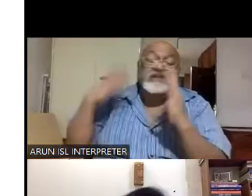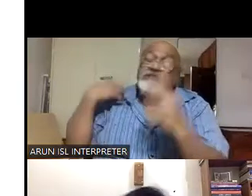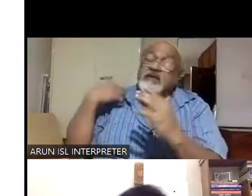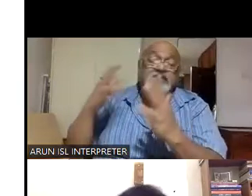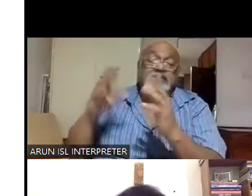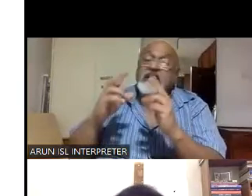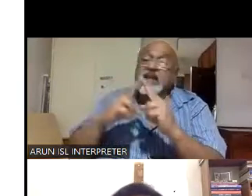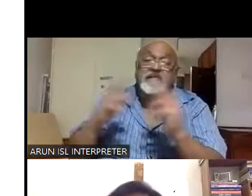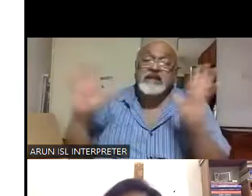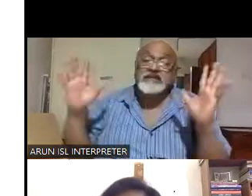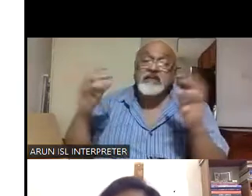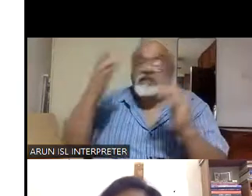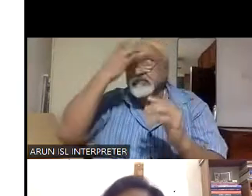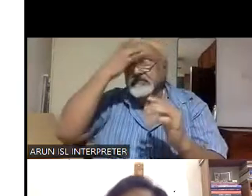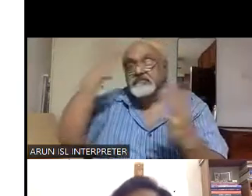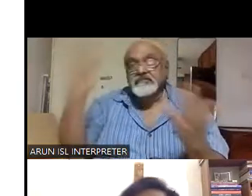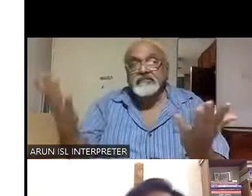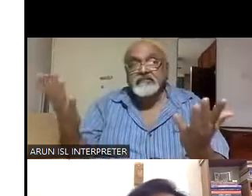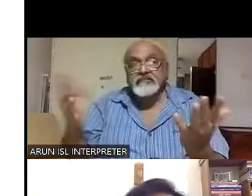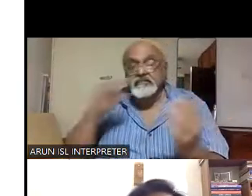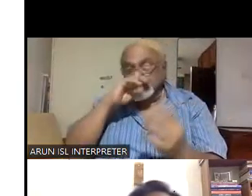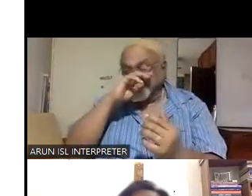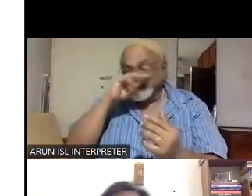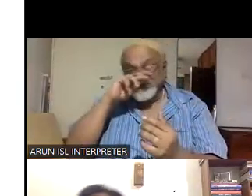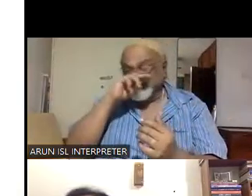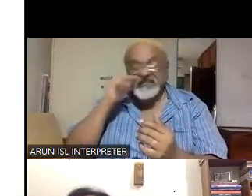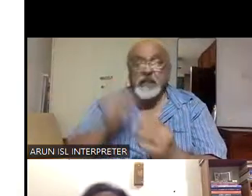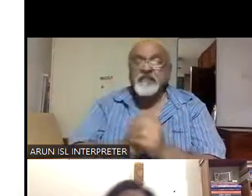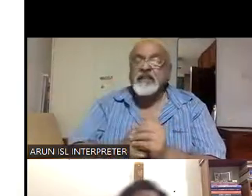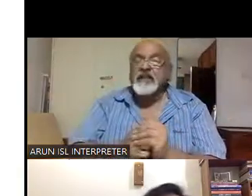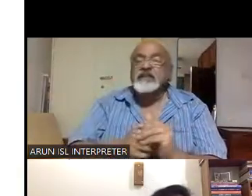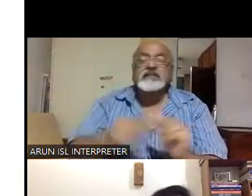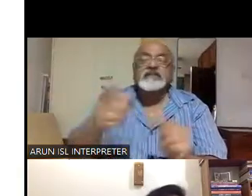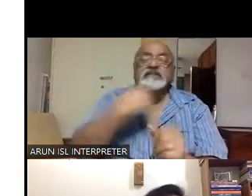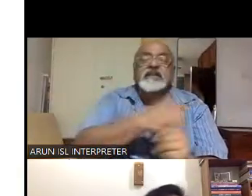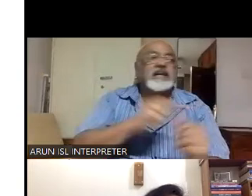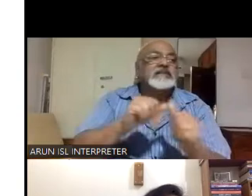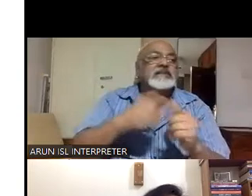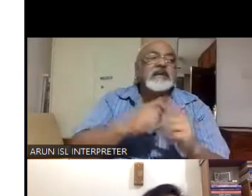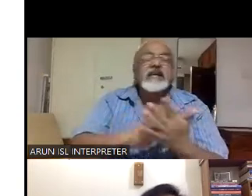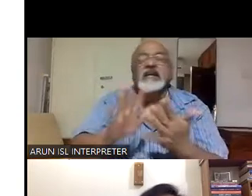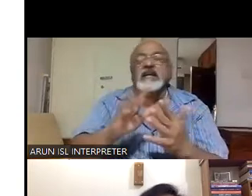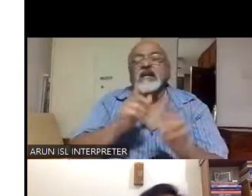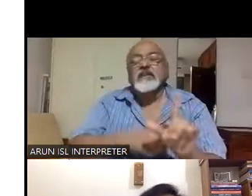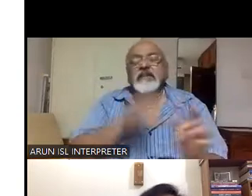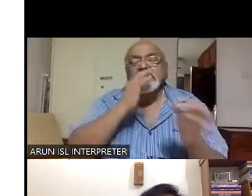speak accordingly. You know, sometimes I just go on and on and on.